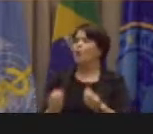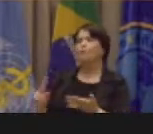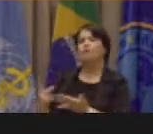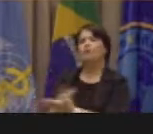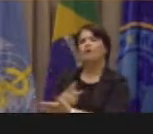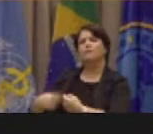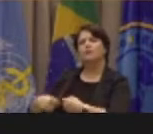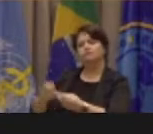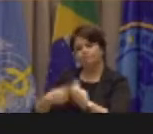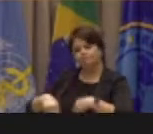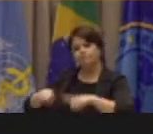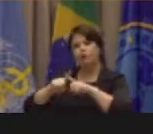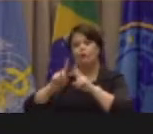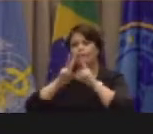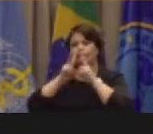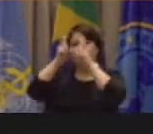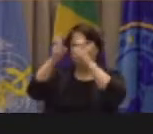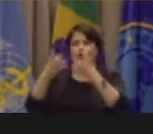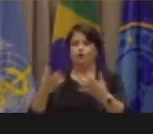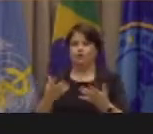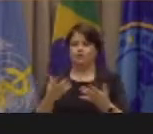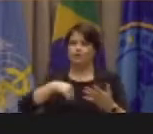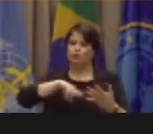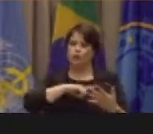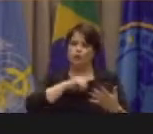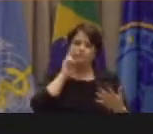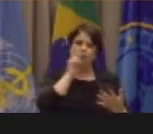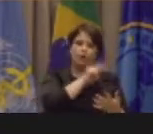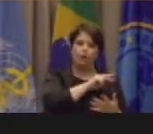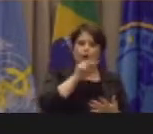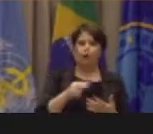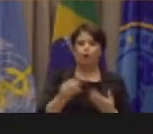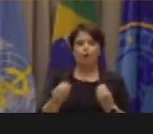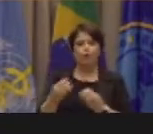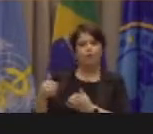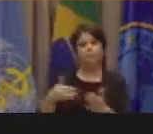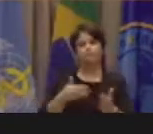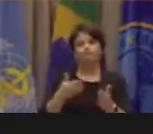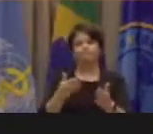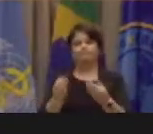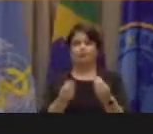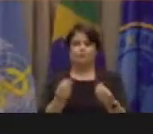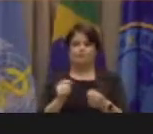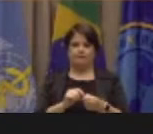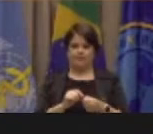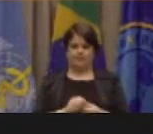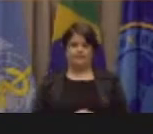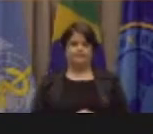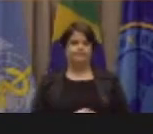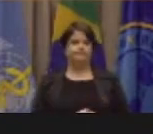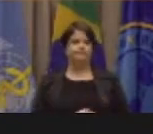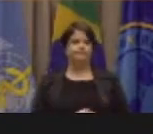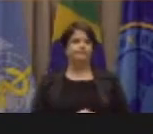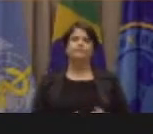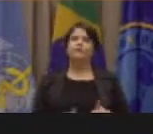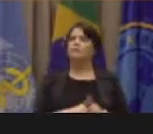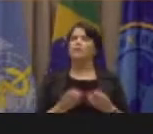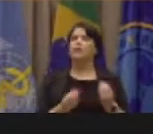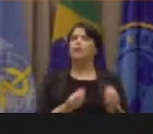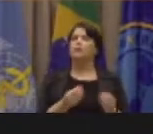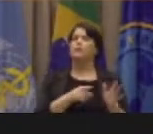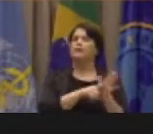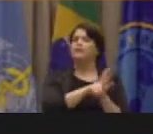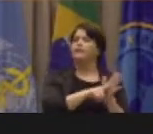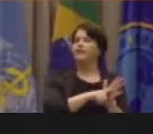So this is very powerful, and we have to continue moving in this path. We have